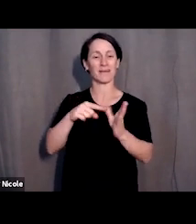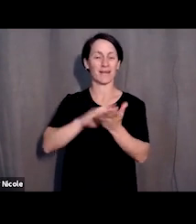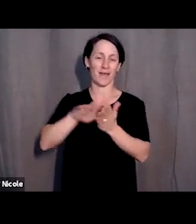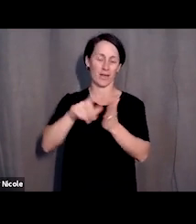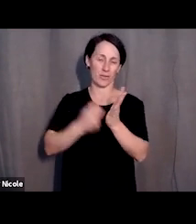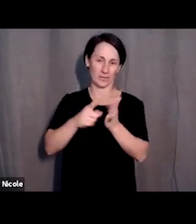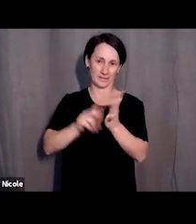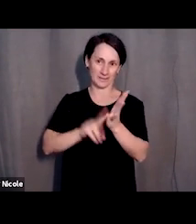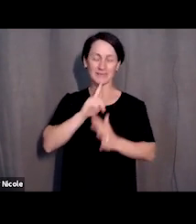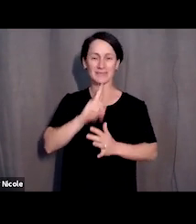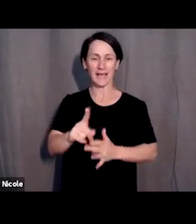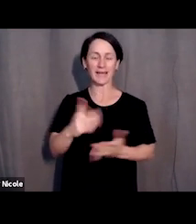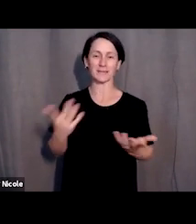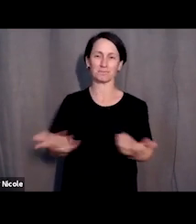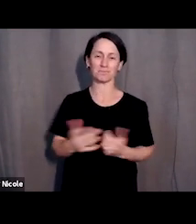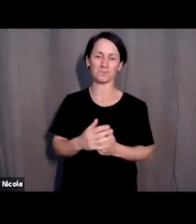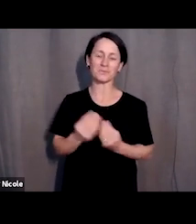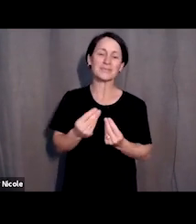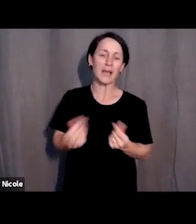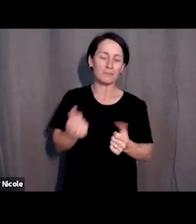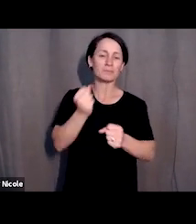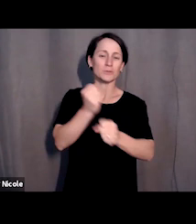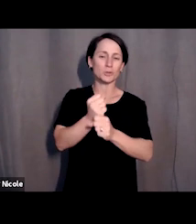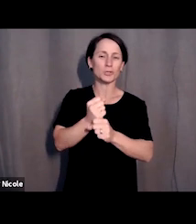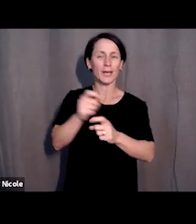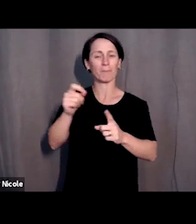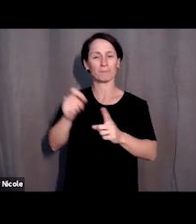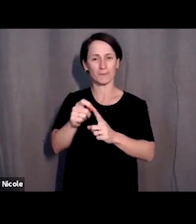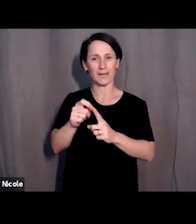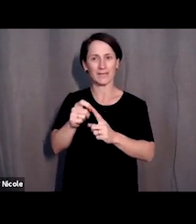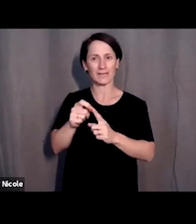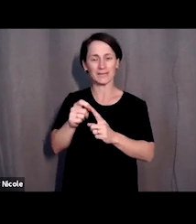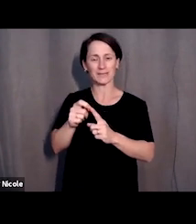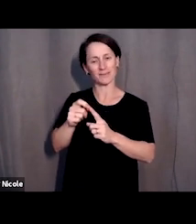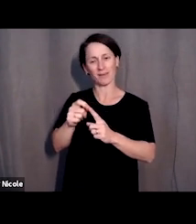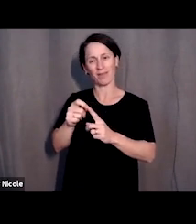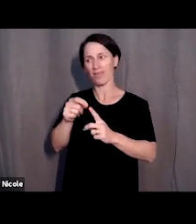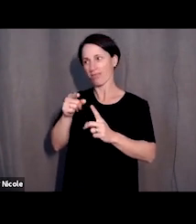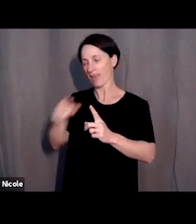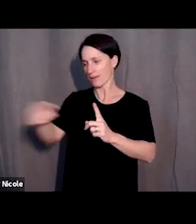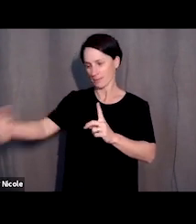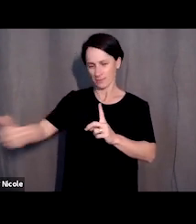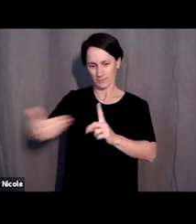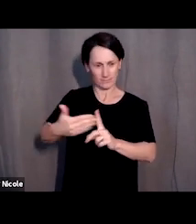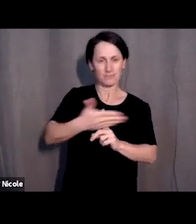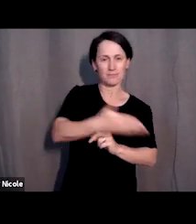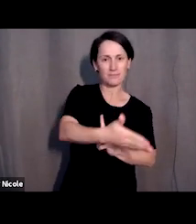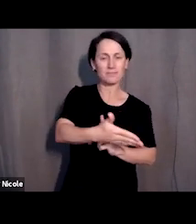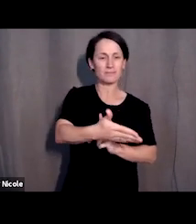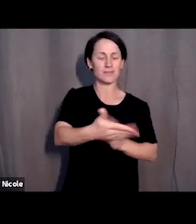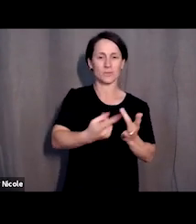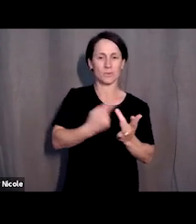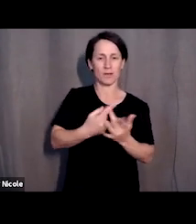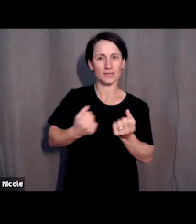very long, and GPs are often like a vehicle to the next stage. So there was quite a lot of